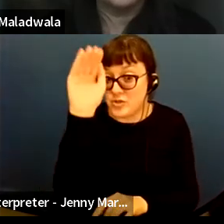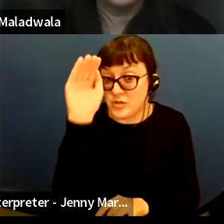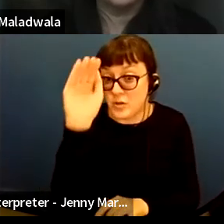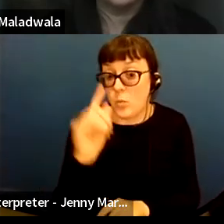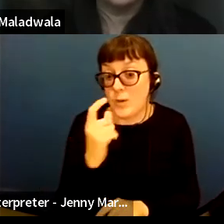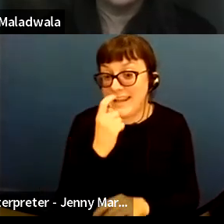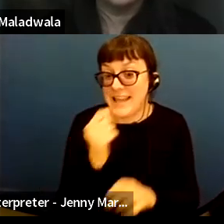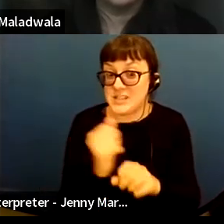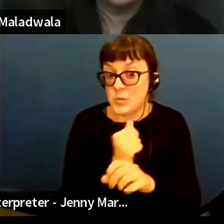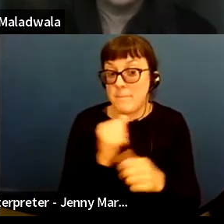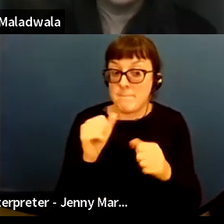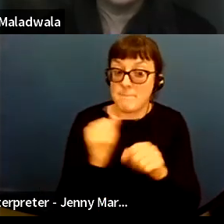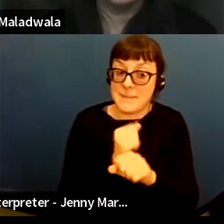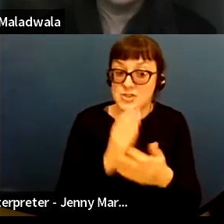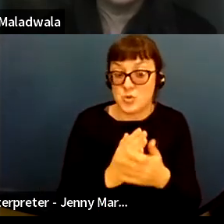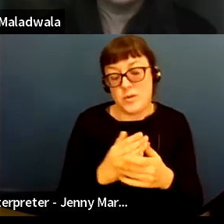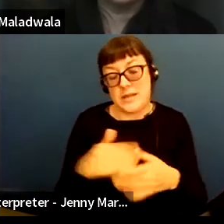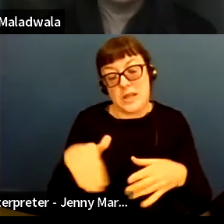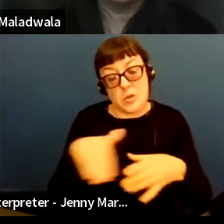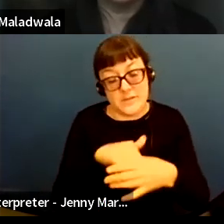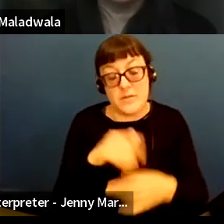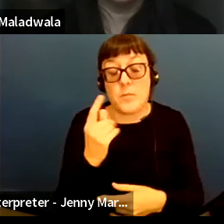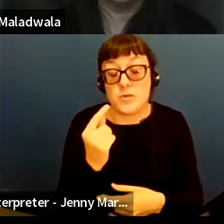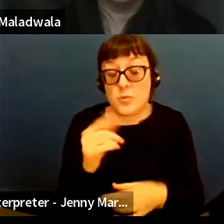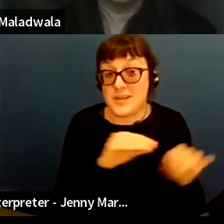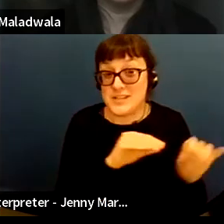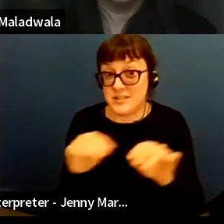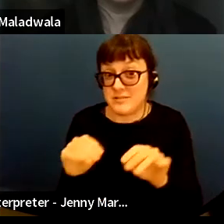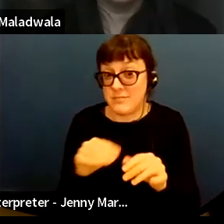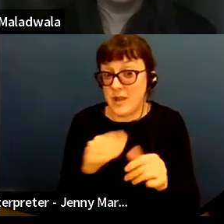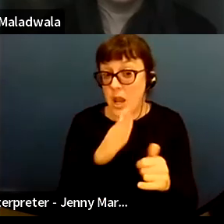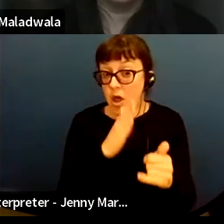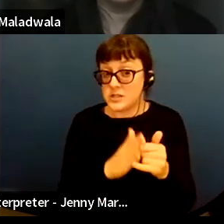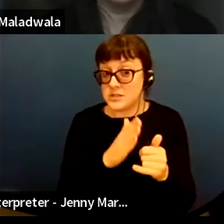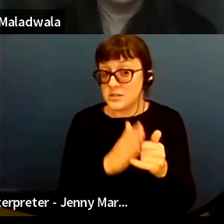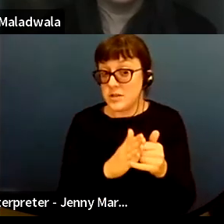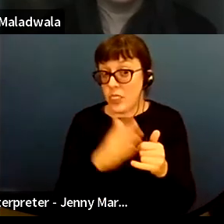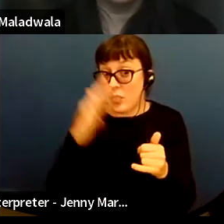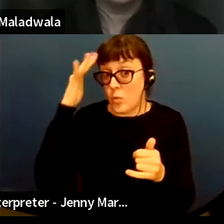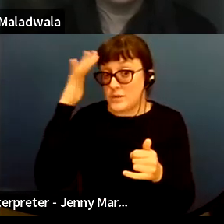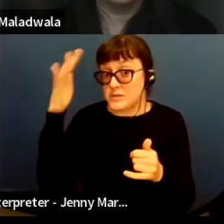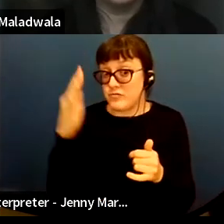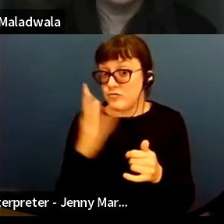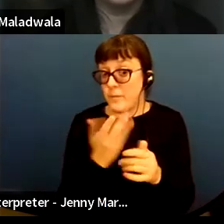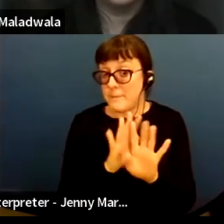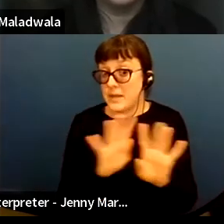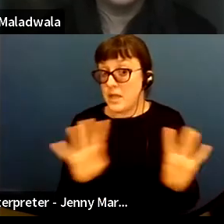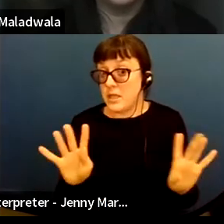to make sure it's as inclusive as possible in education. Any final thoughts from anybody on the panel?